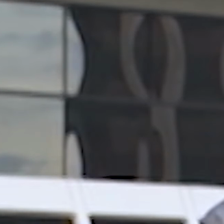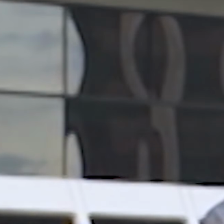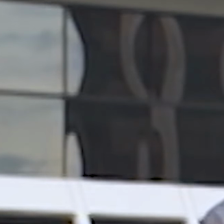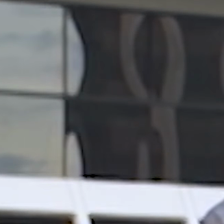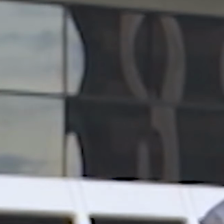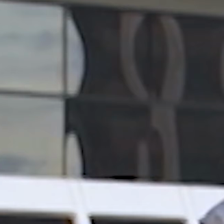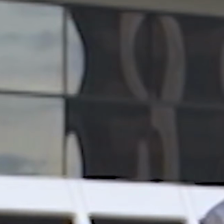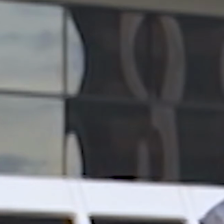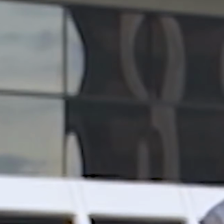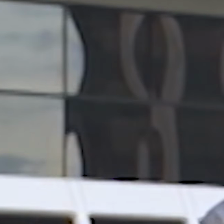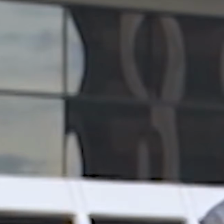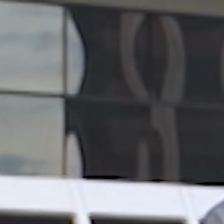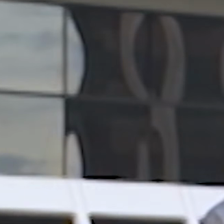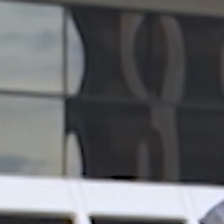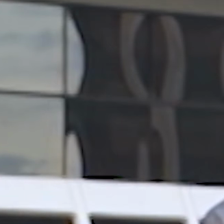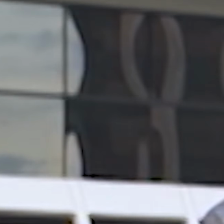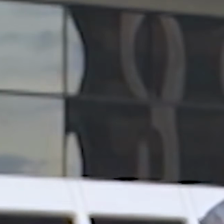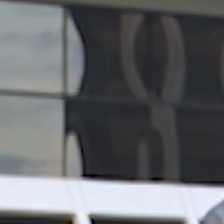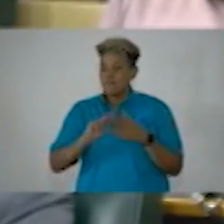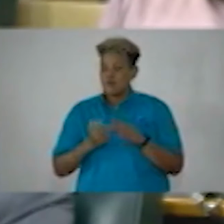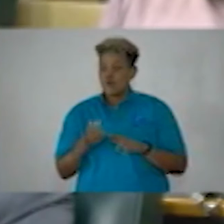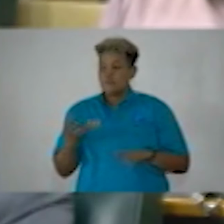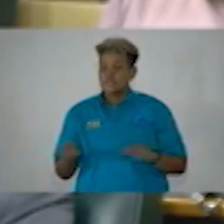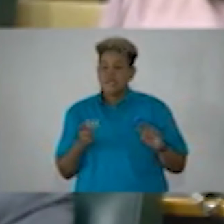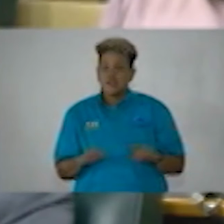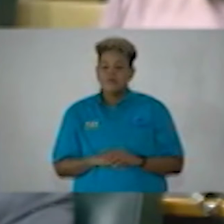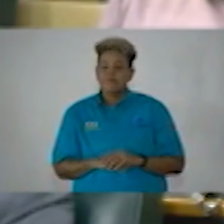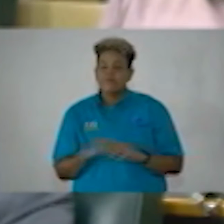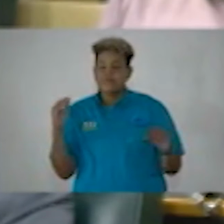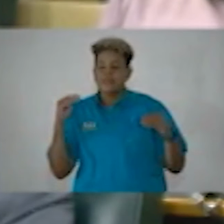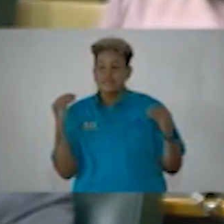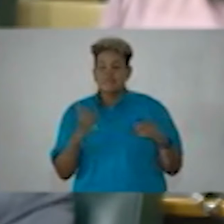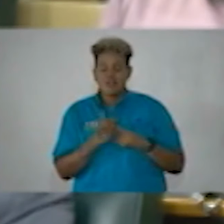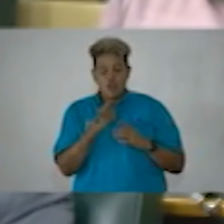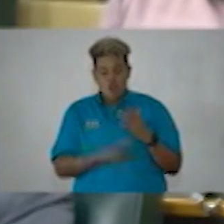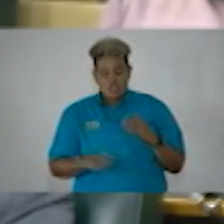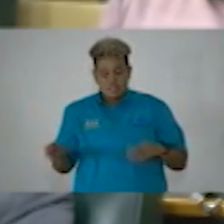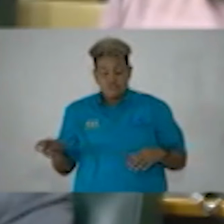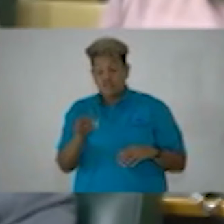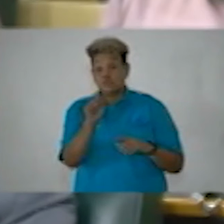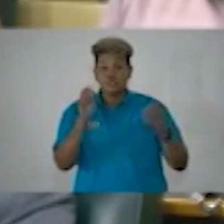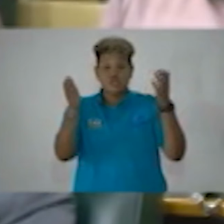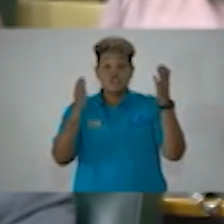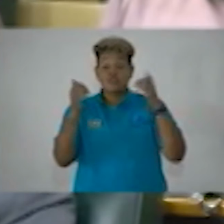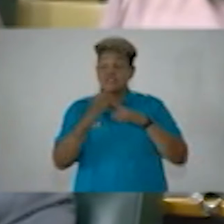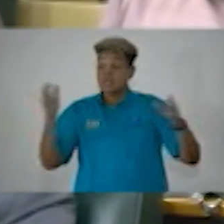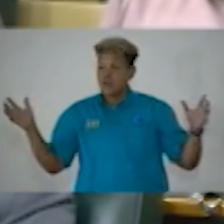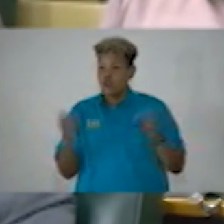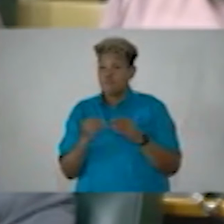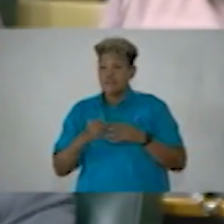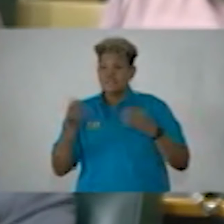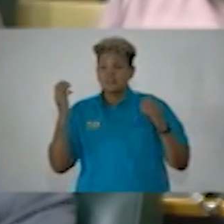Jamaica target range by 4 to 6%. Given that the cost of transportation services comprises